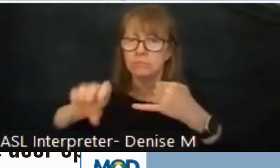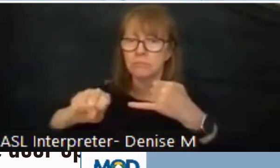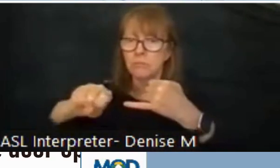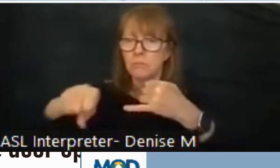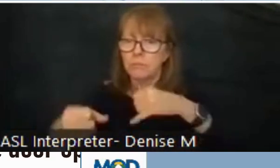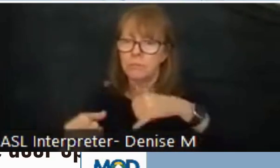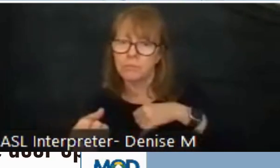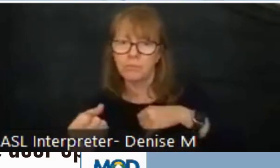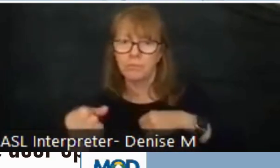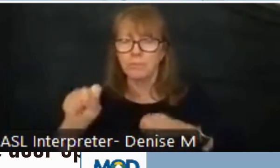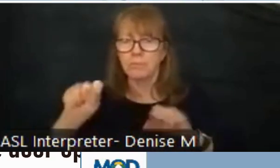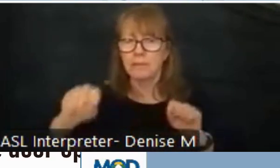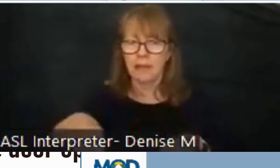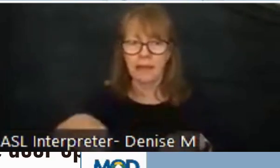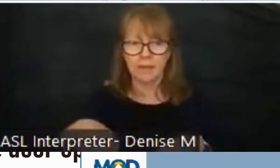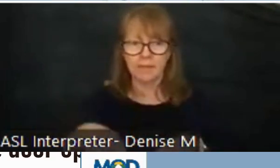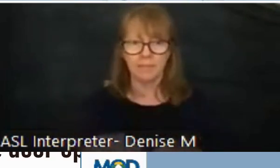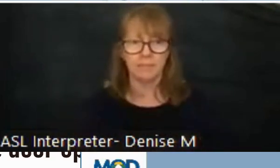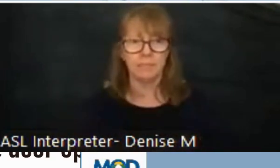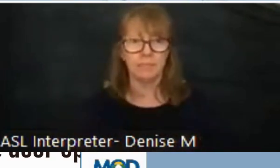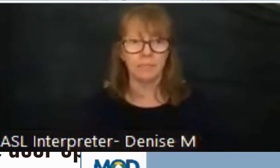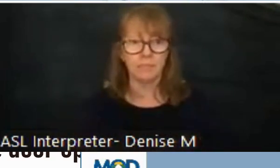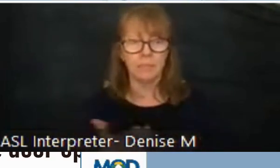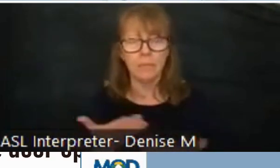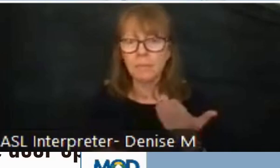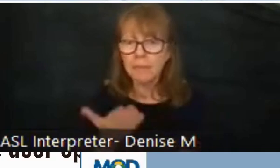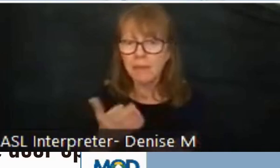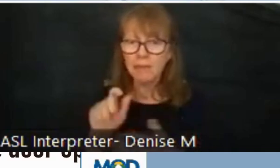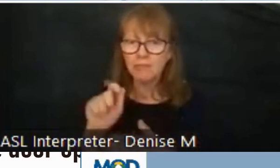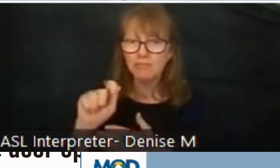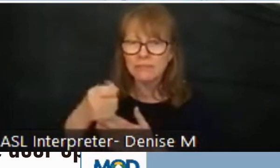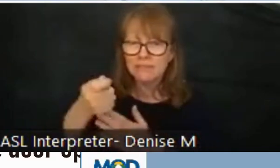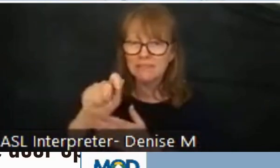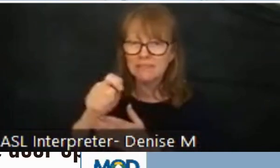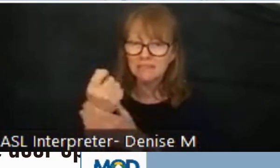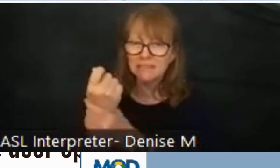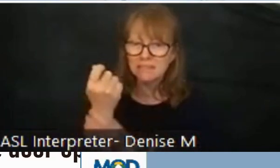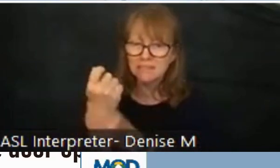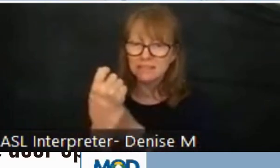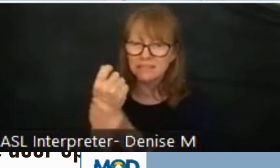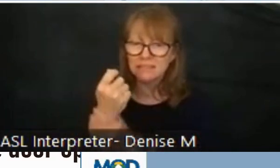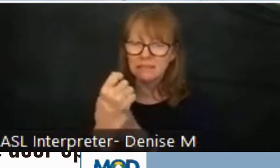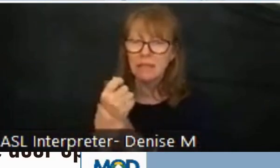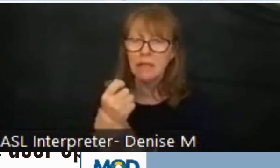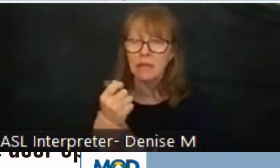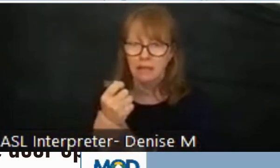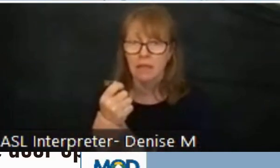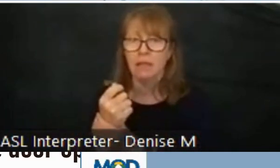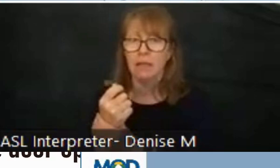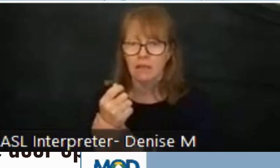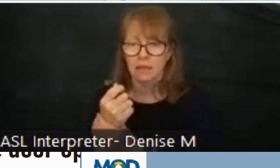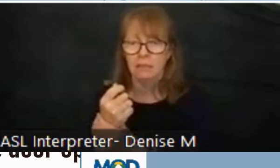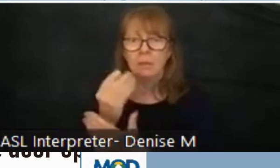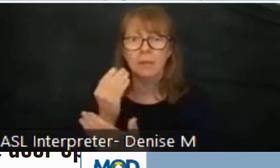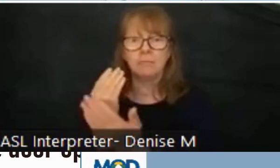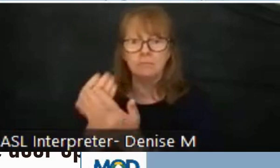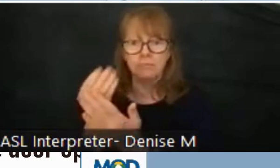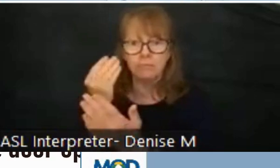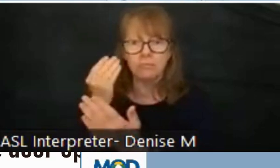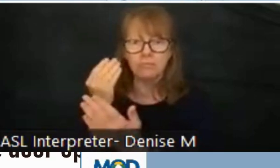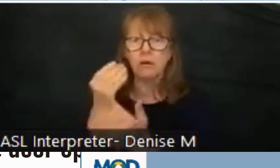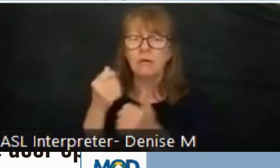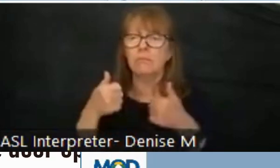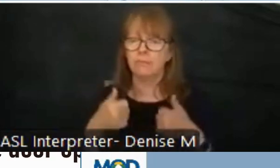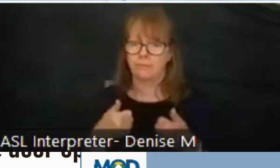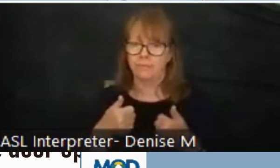easily, then I might be struggling with turning a key in the lock. A change to a key fob or card might remove that